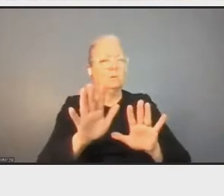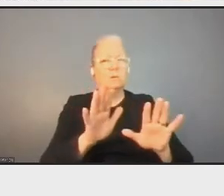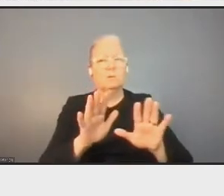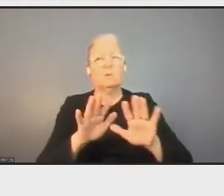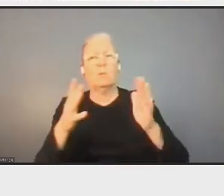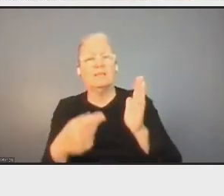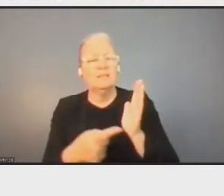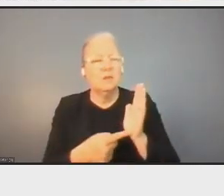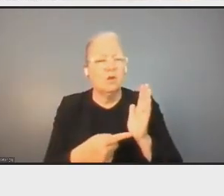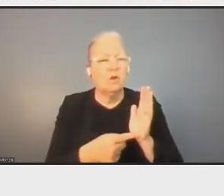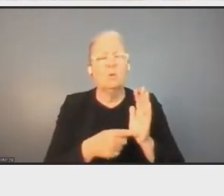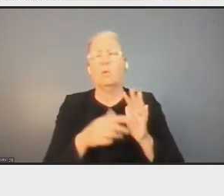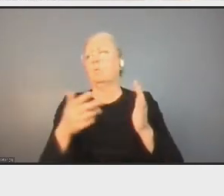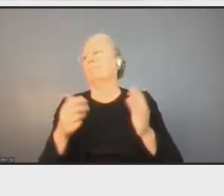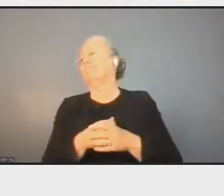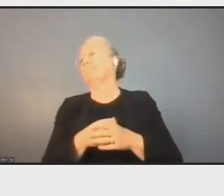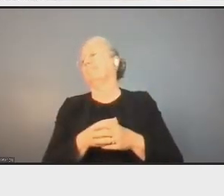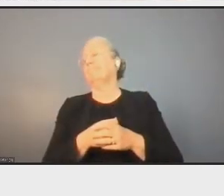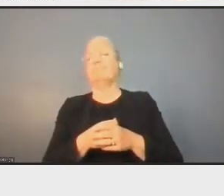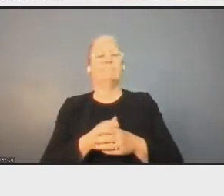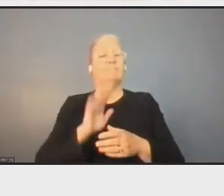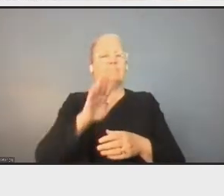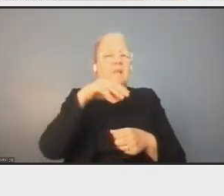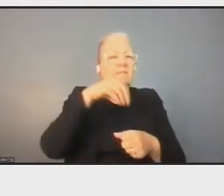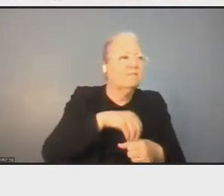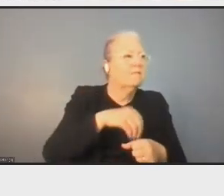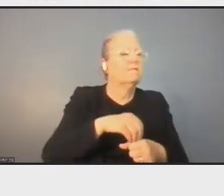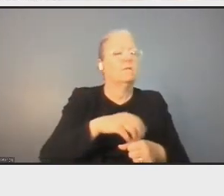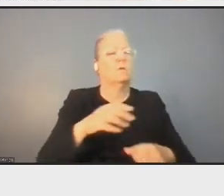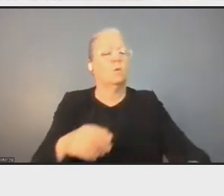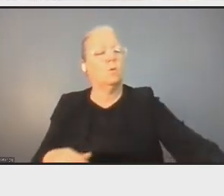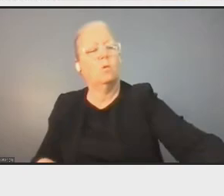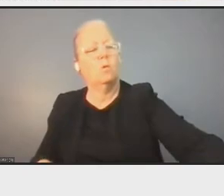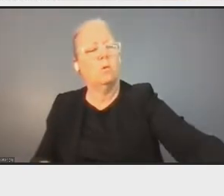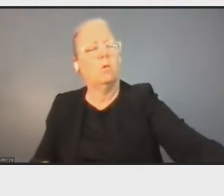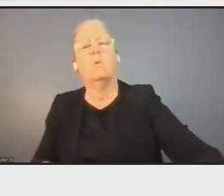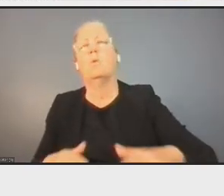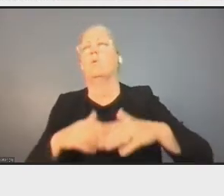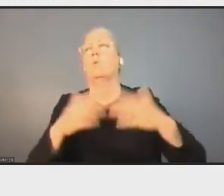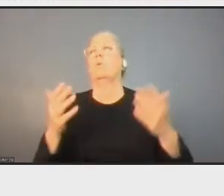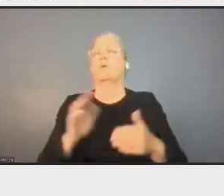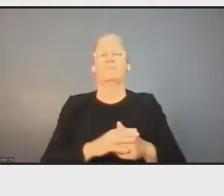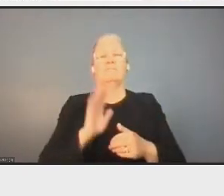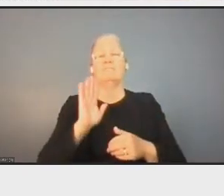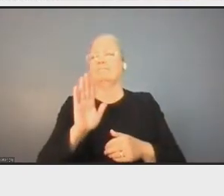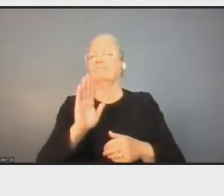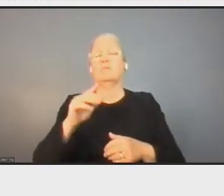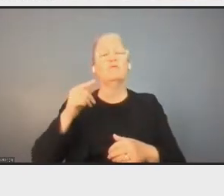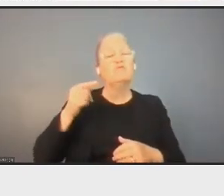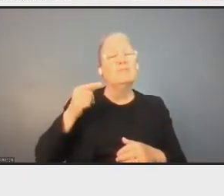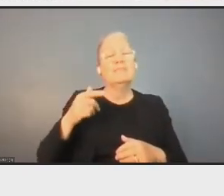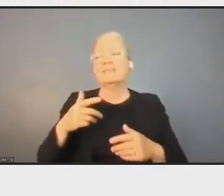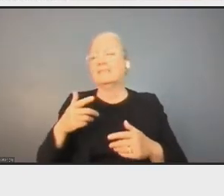technologies, what kind of, you know, investments, what kind of structures or green recovery that we are looking at. It